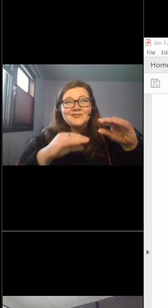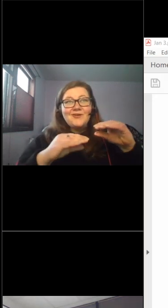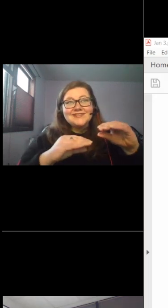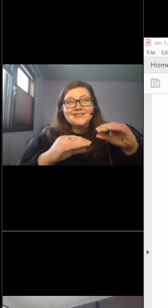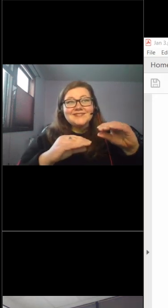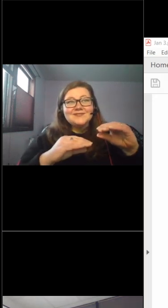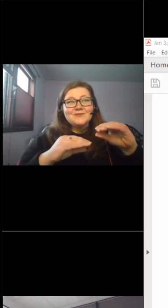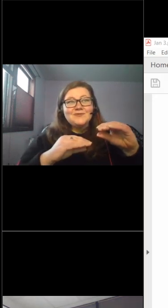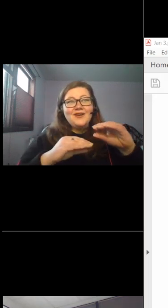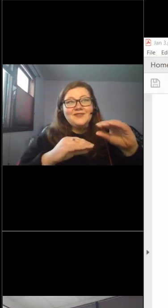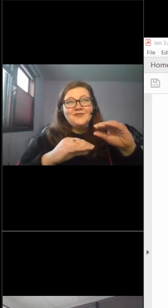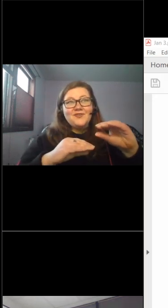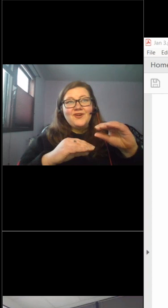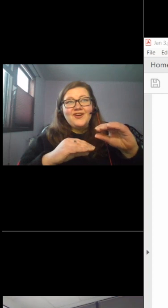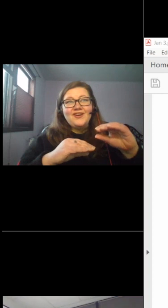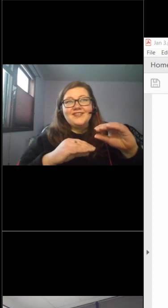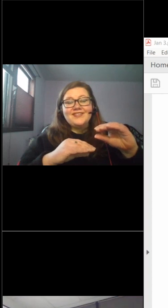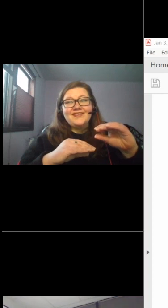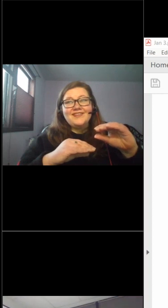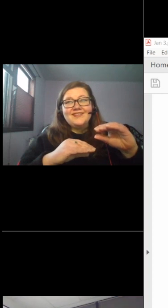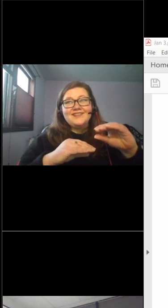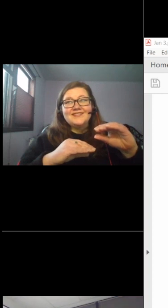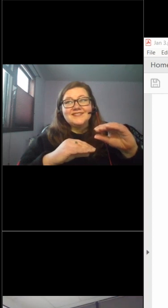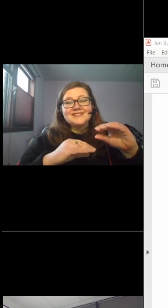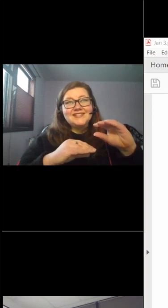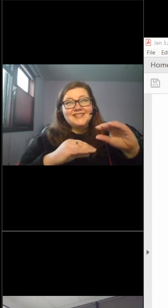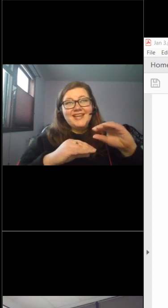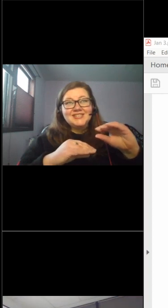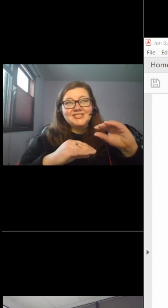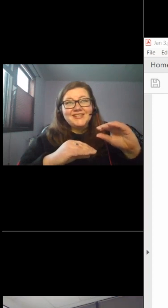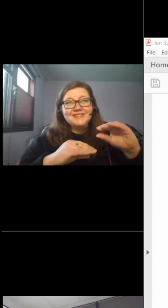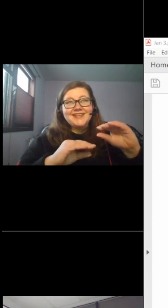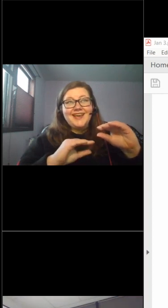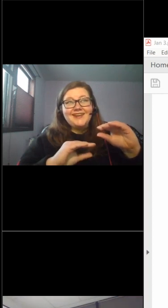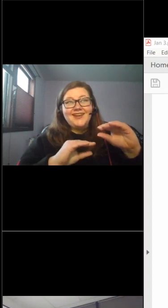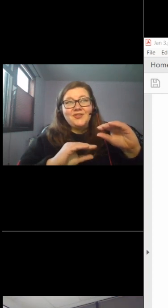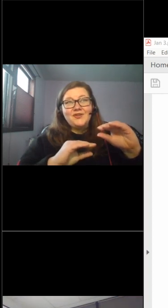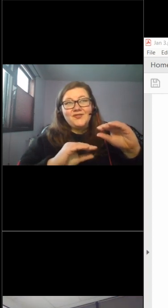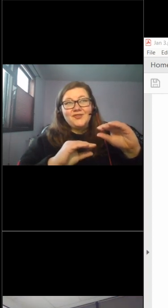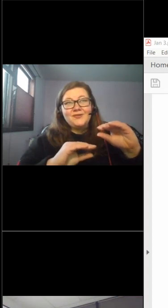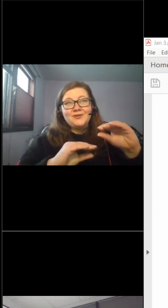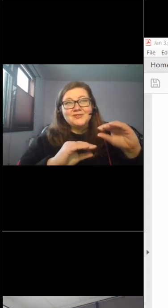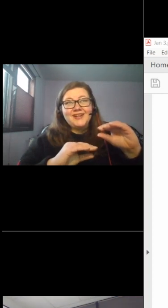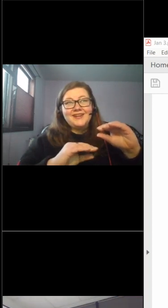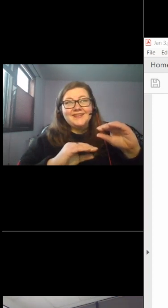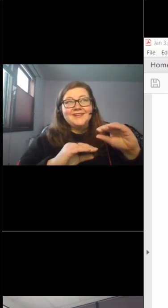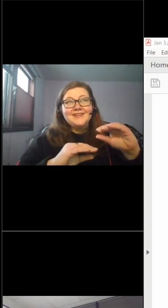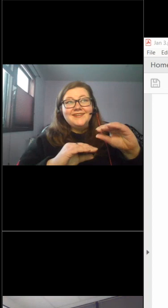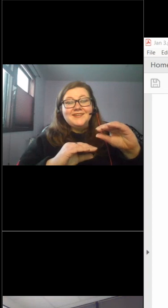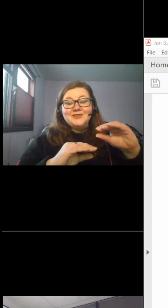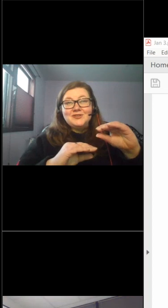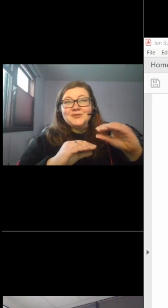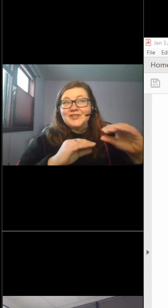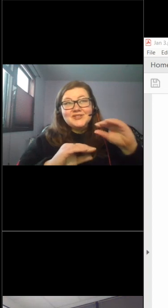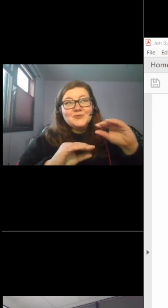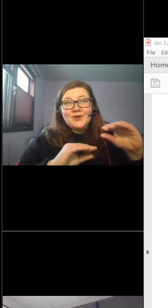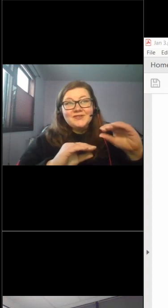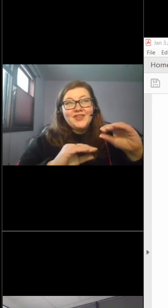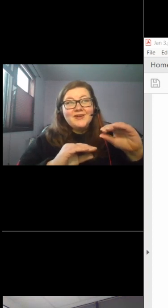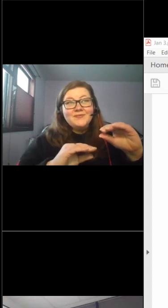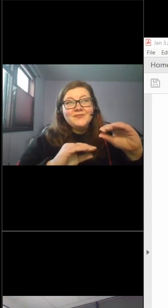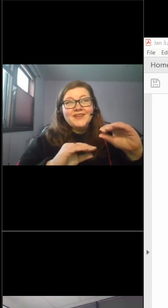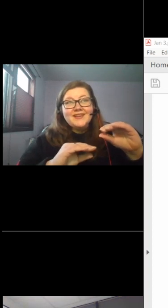two courses, one for the CEHs and another for the renewal training. You can do